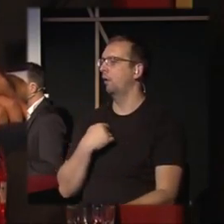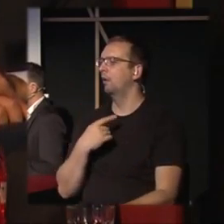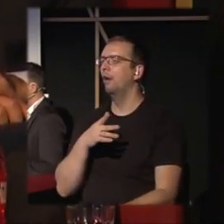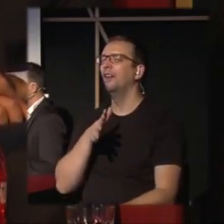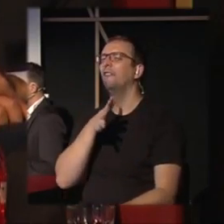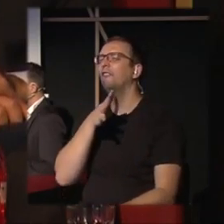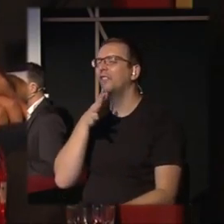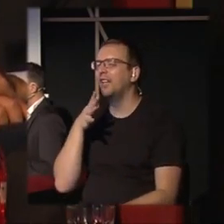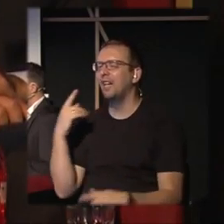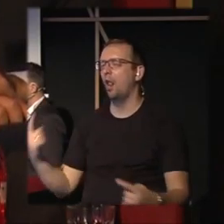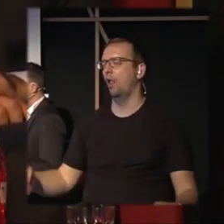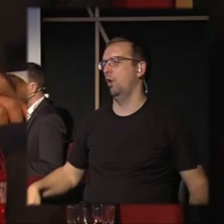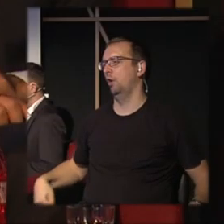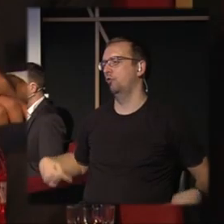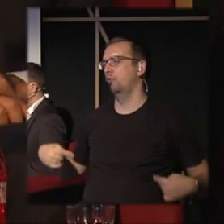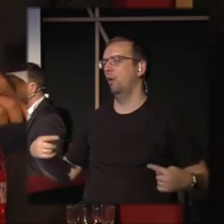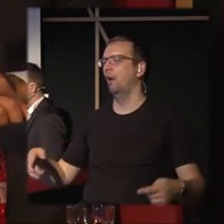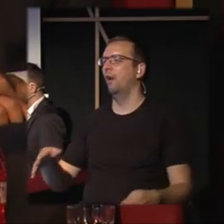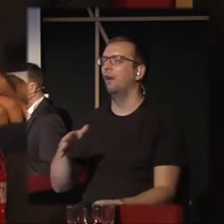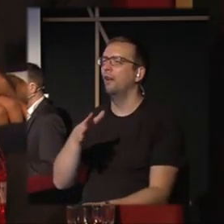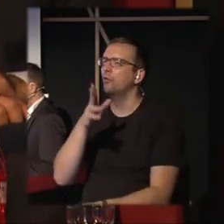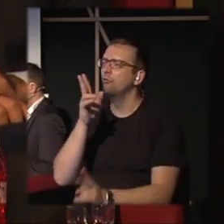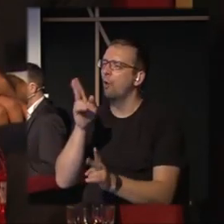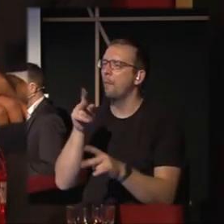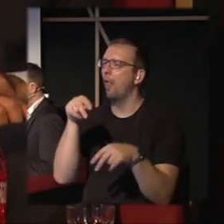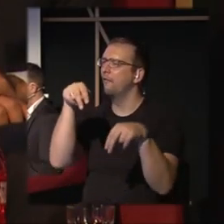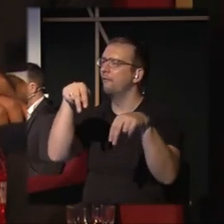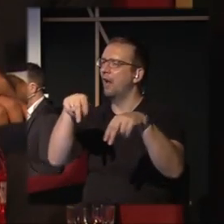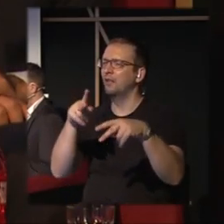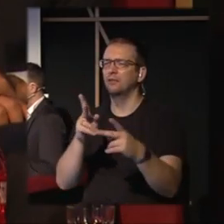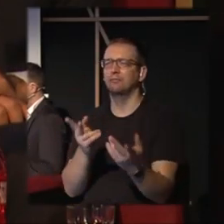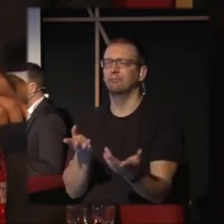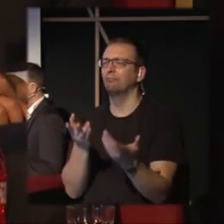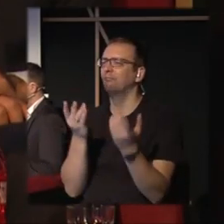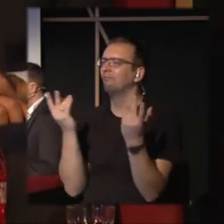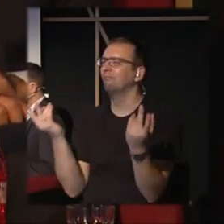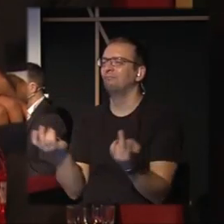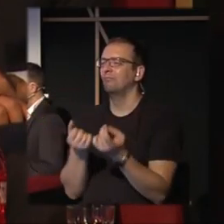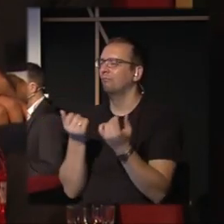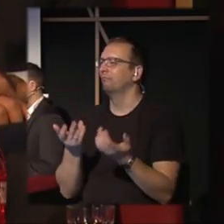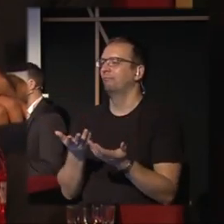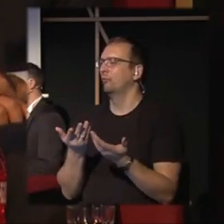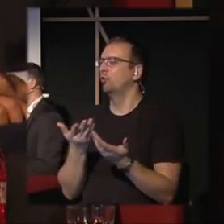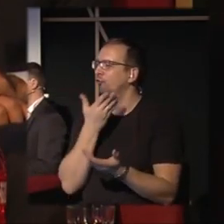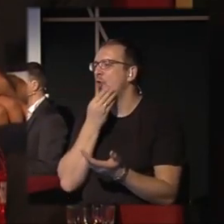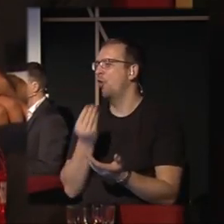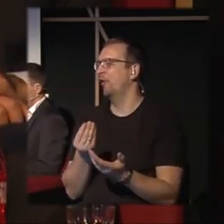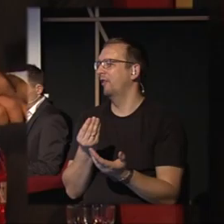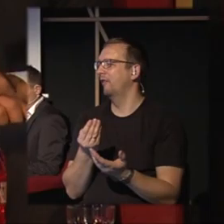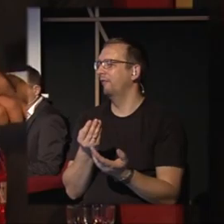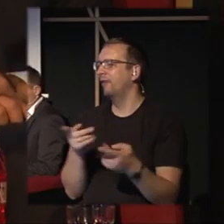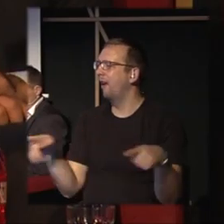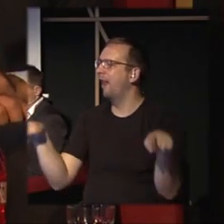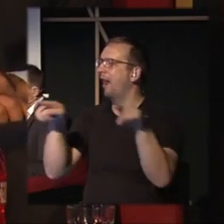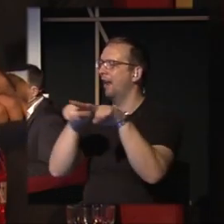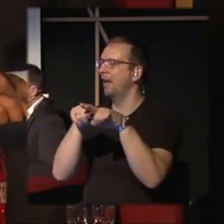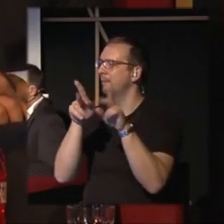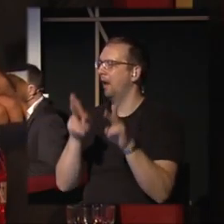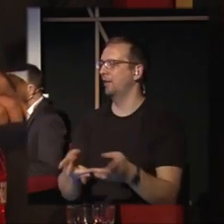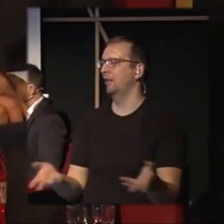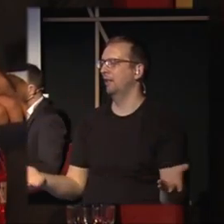people, and that's really amazing. And we are also waiting for these people on the Russian championship games and